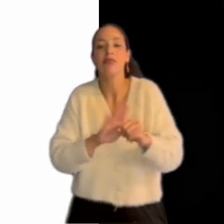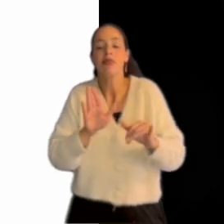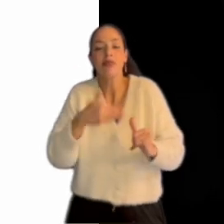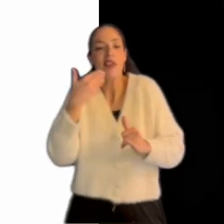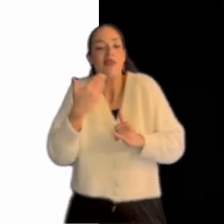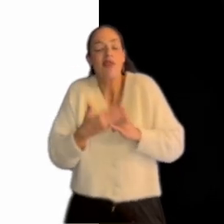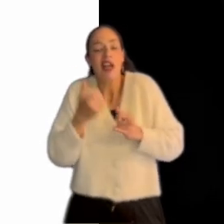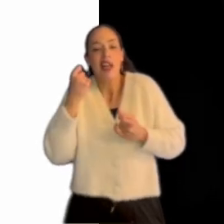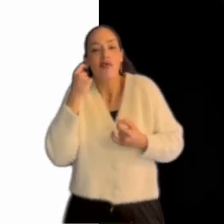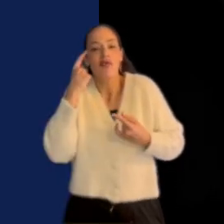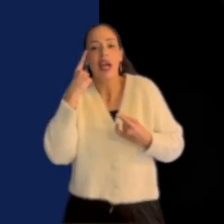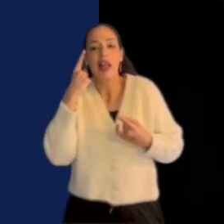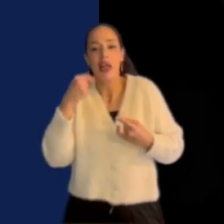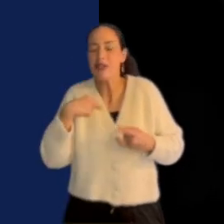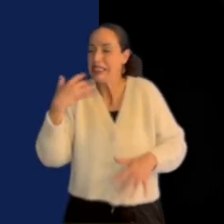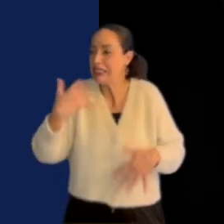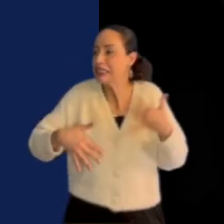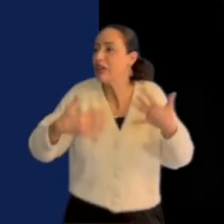have recovered."